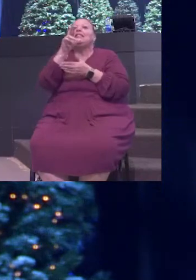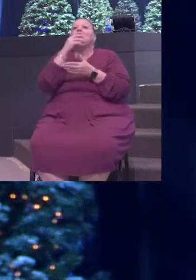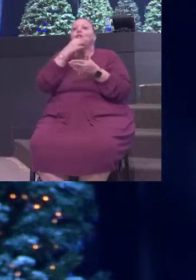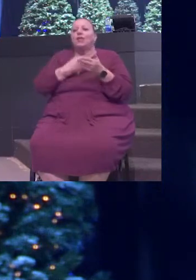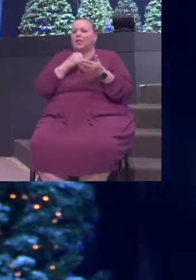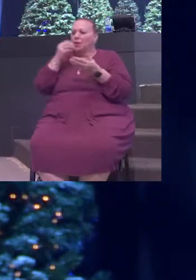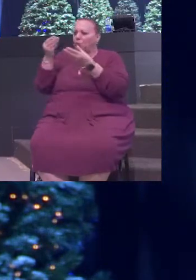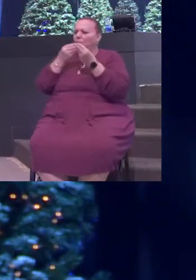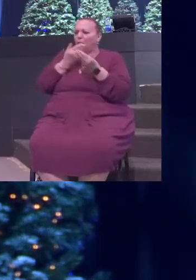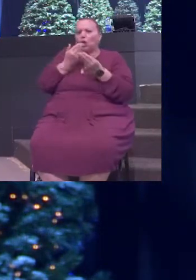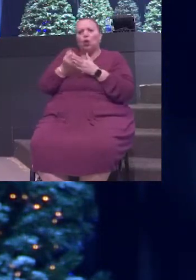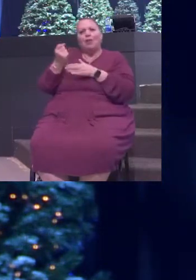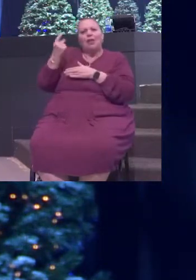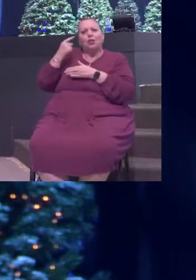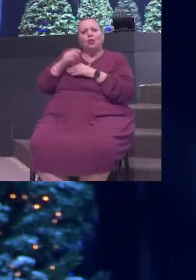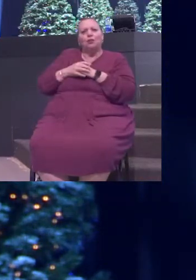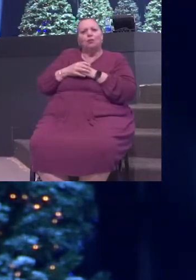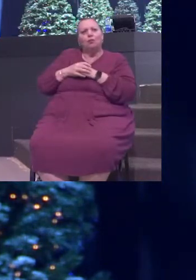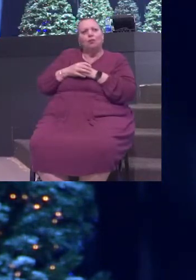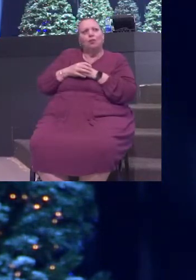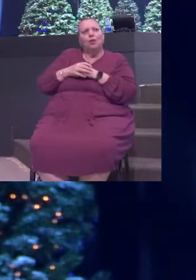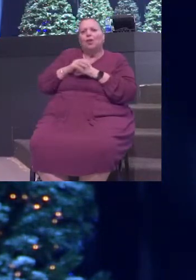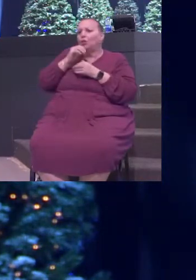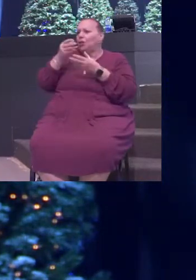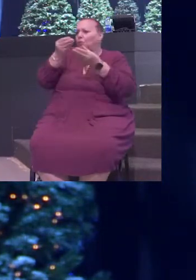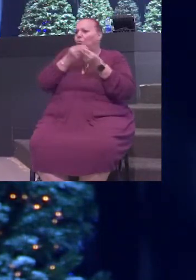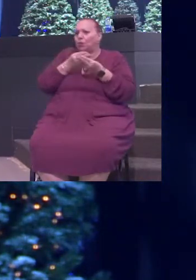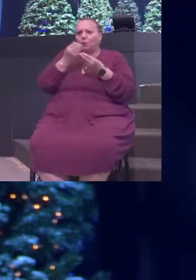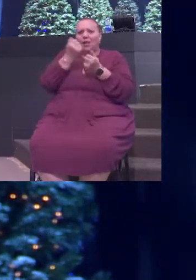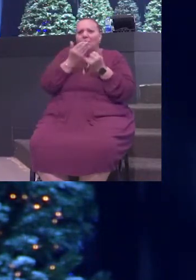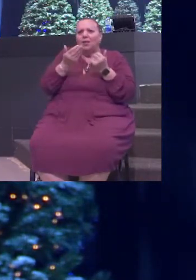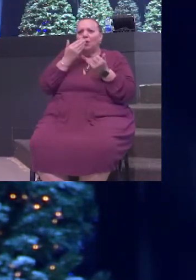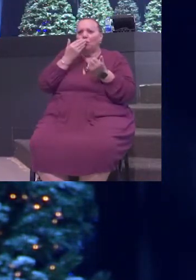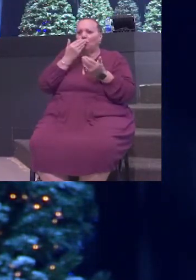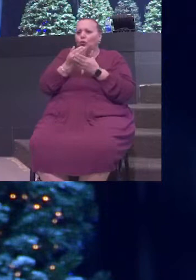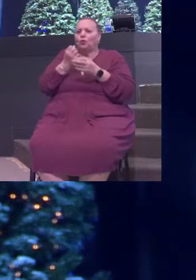didn't bring me anything good last year. You didn't bring me anything good